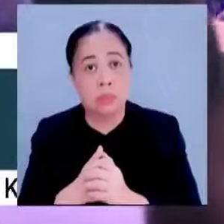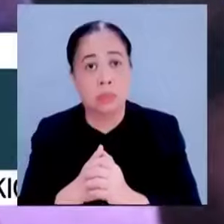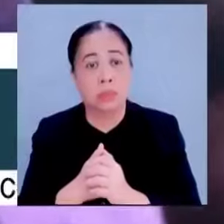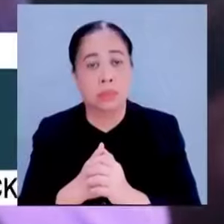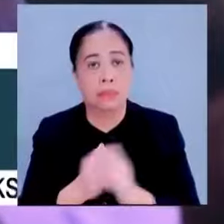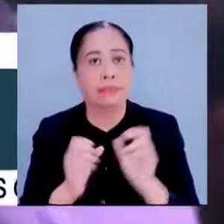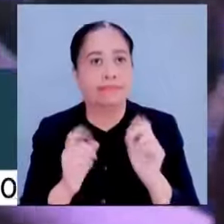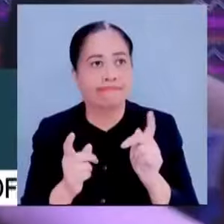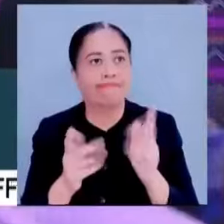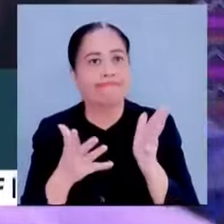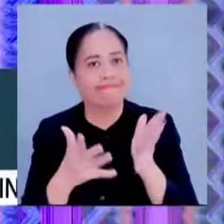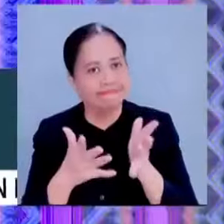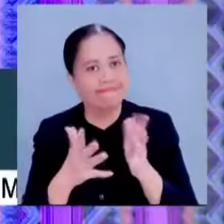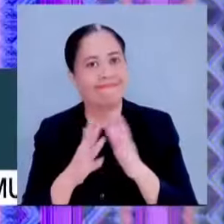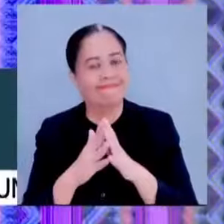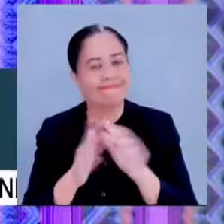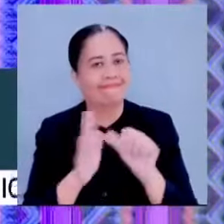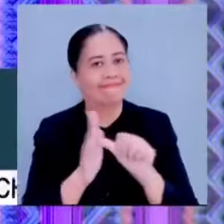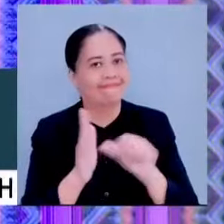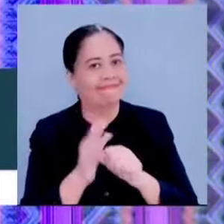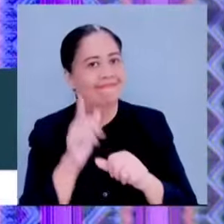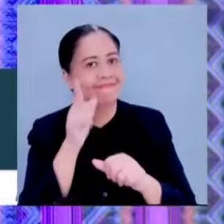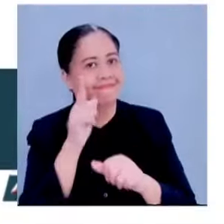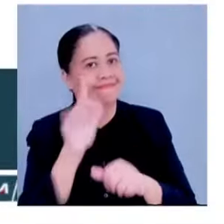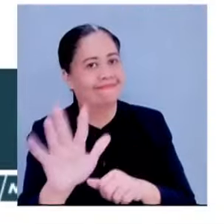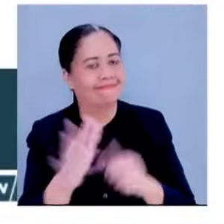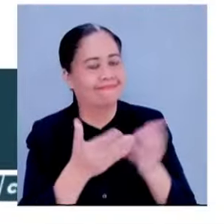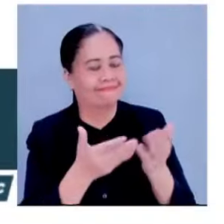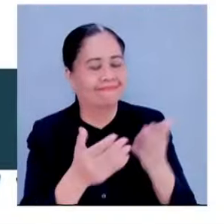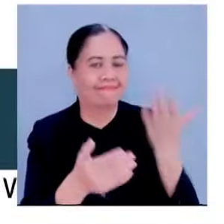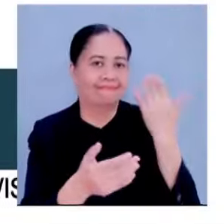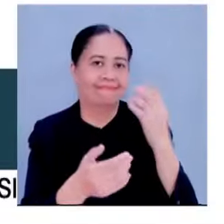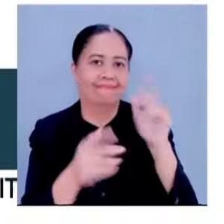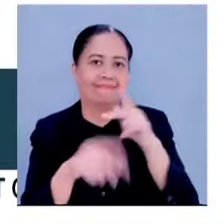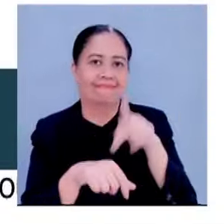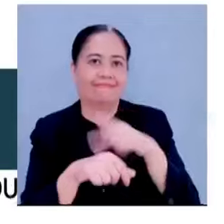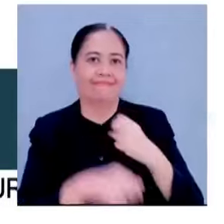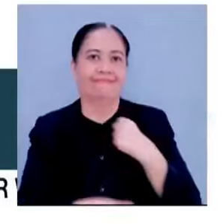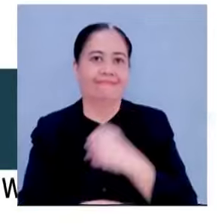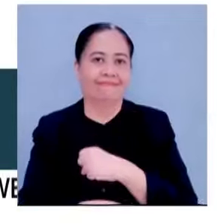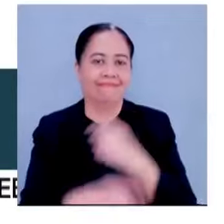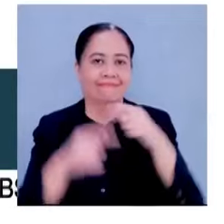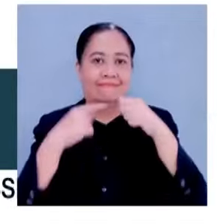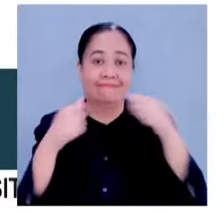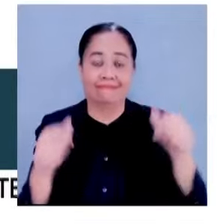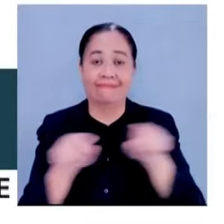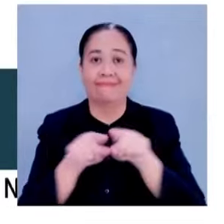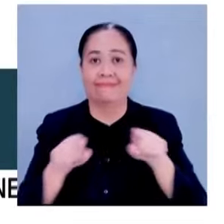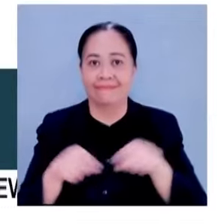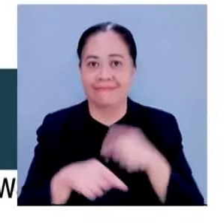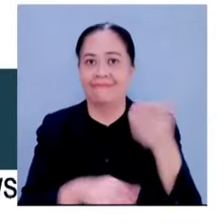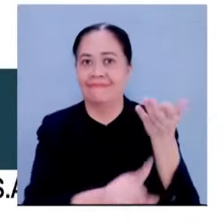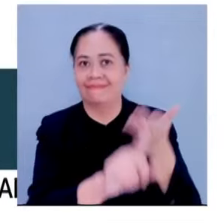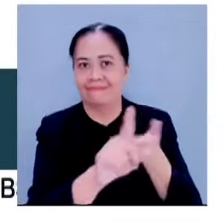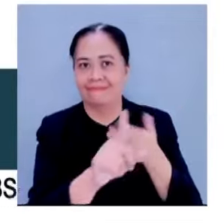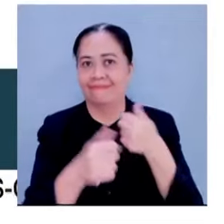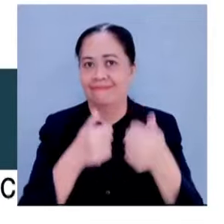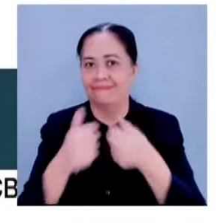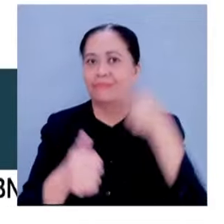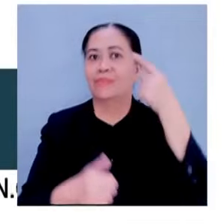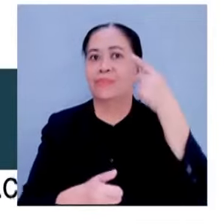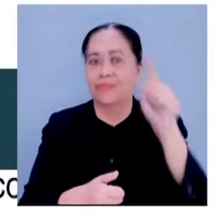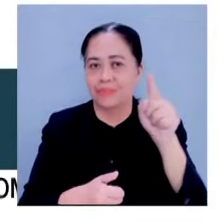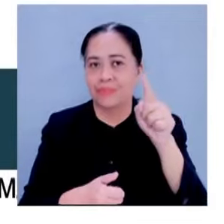to have to leave it at that. Attorney Laila De Lima there, former Philippine senator, who had just announced as well that she is going to go for